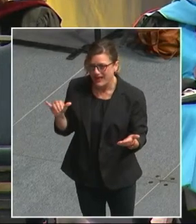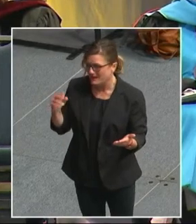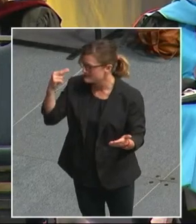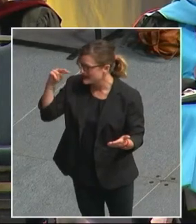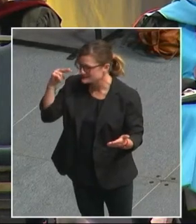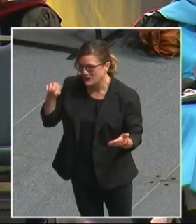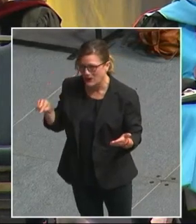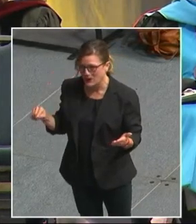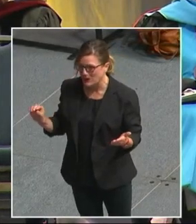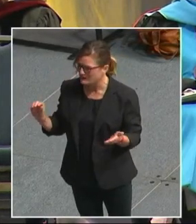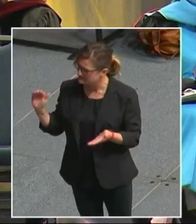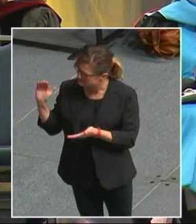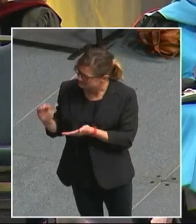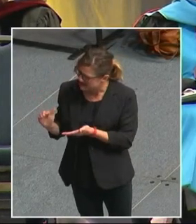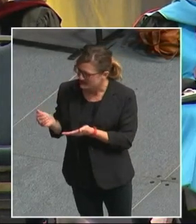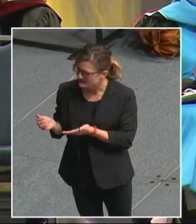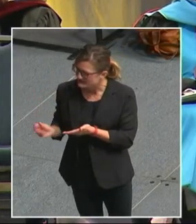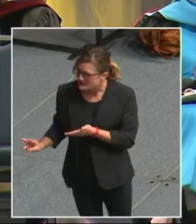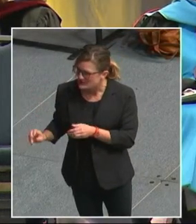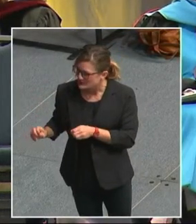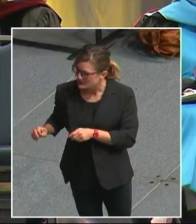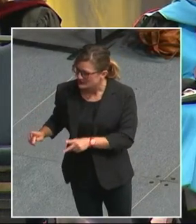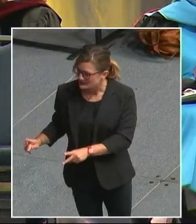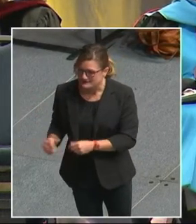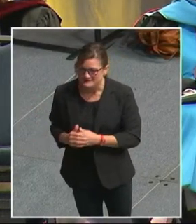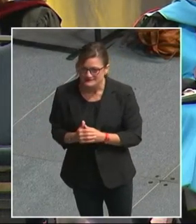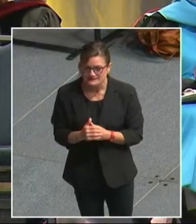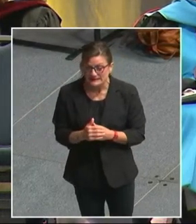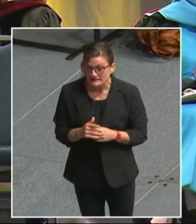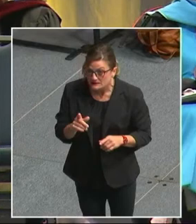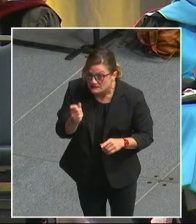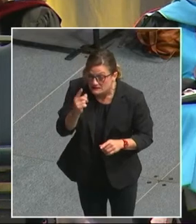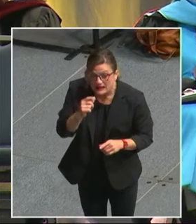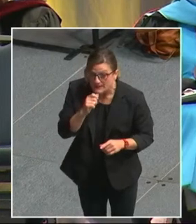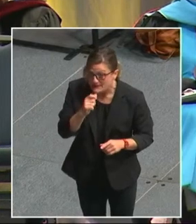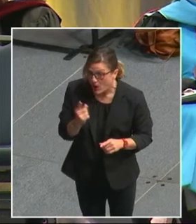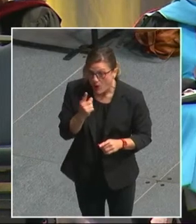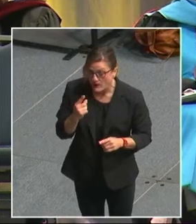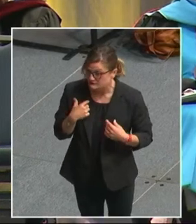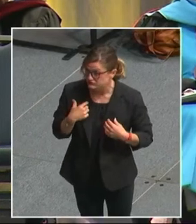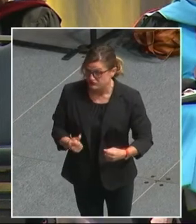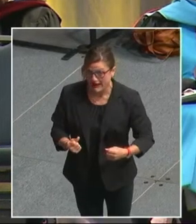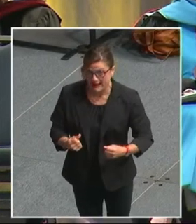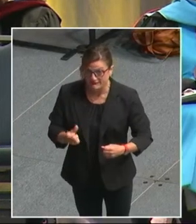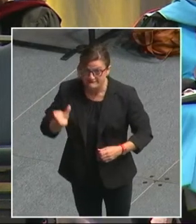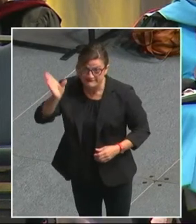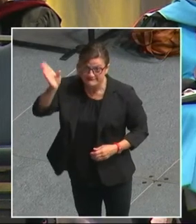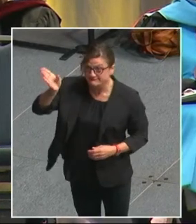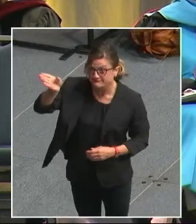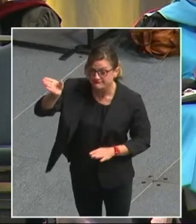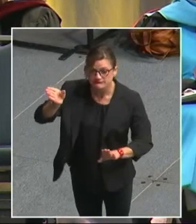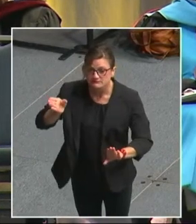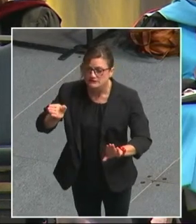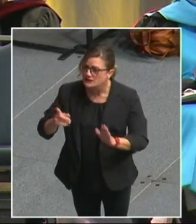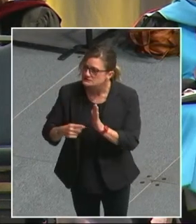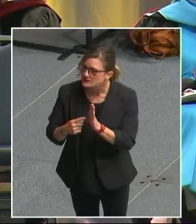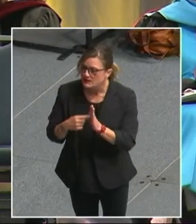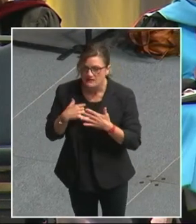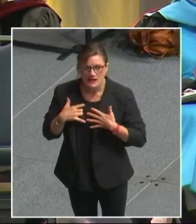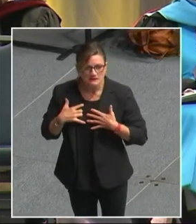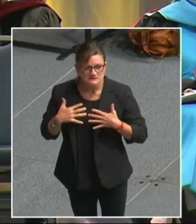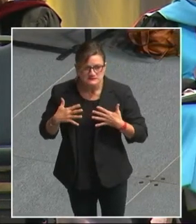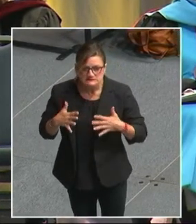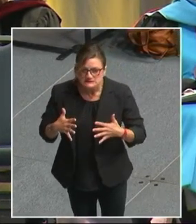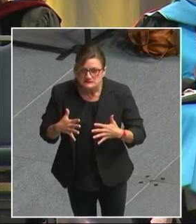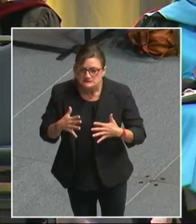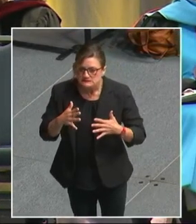Now, don't get me wrong, I'm not always this brave. There have been times where I get scared I made the wrong